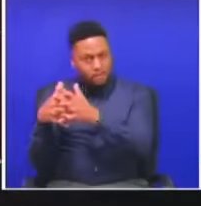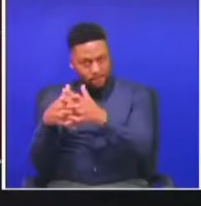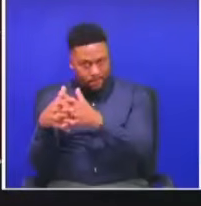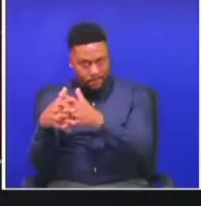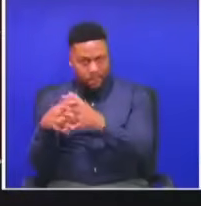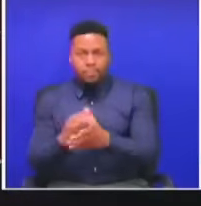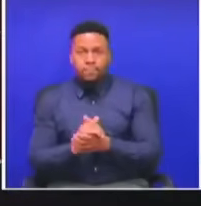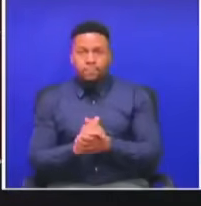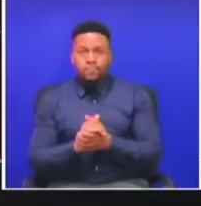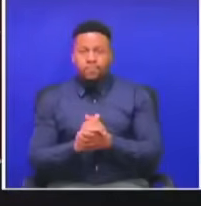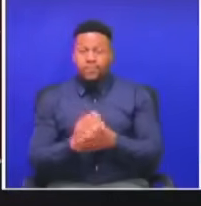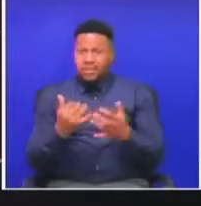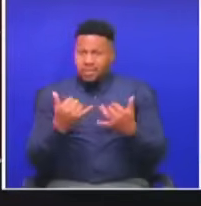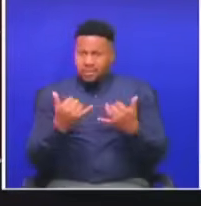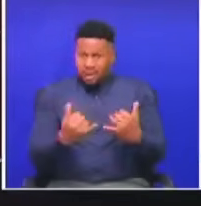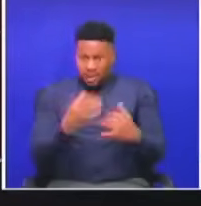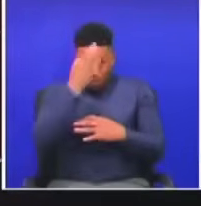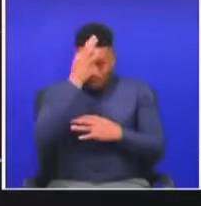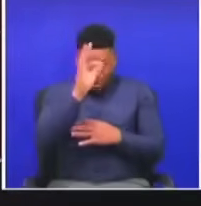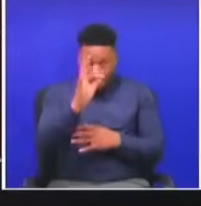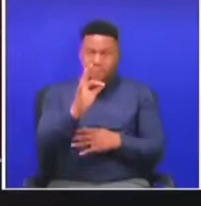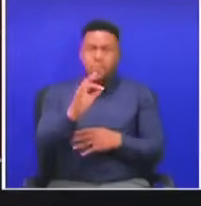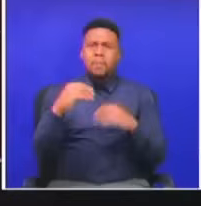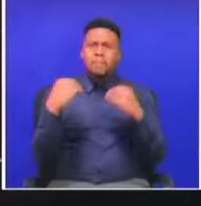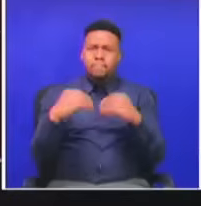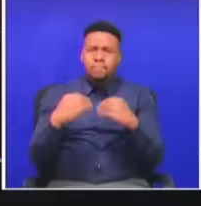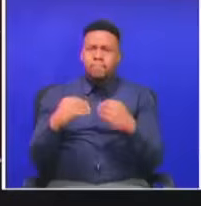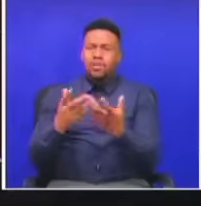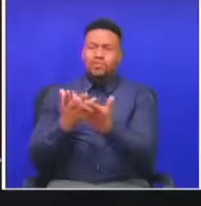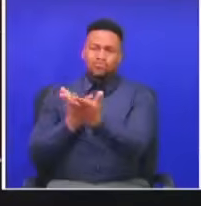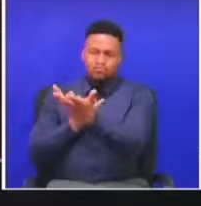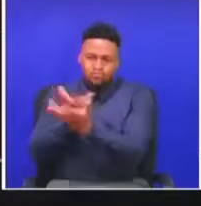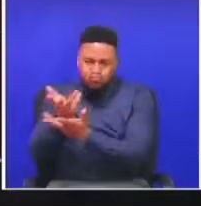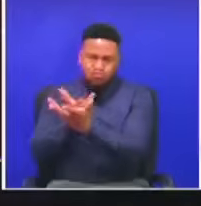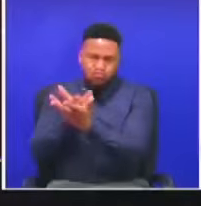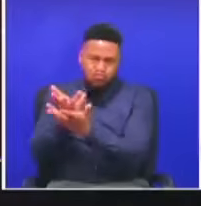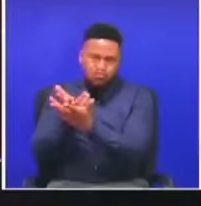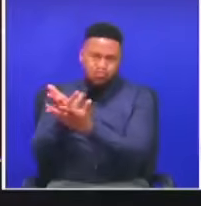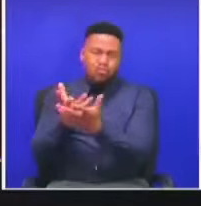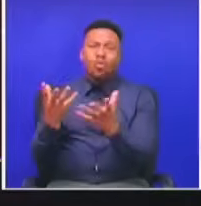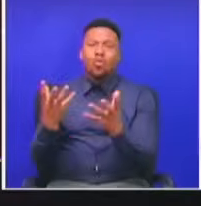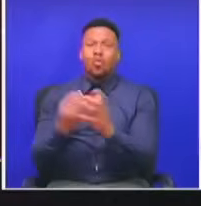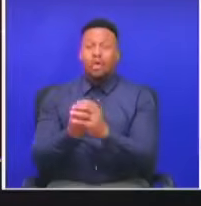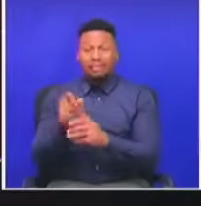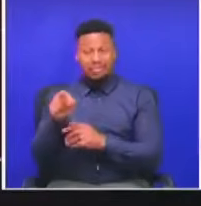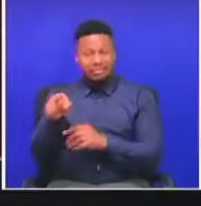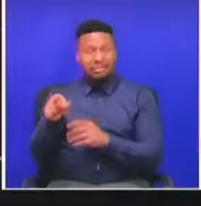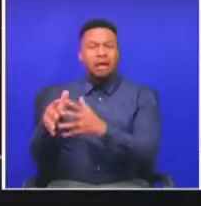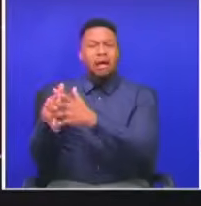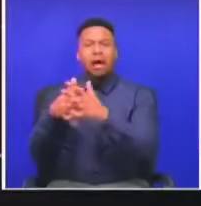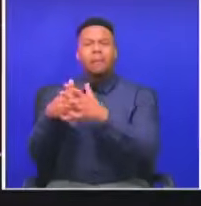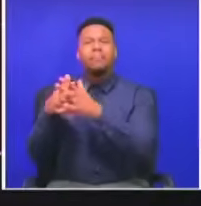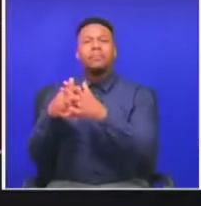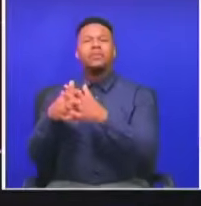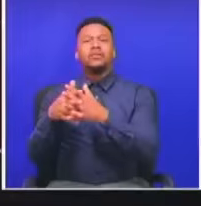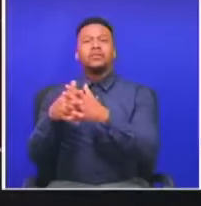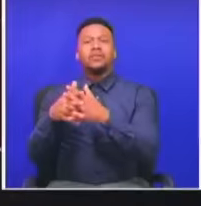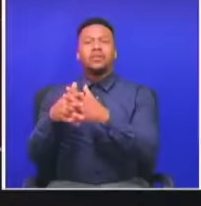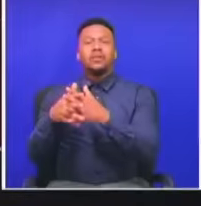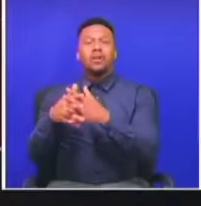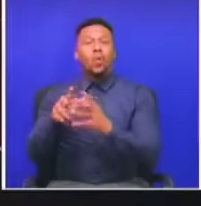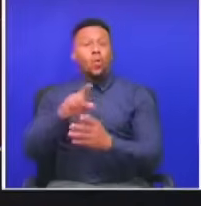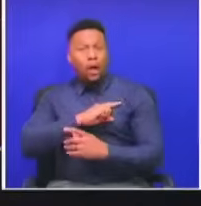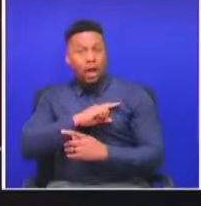in continued engagement with the United States to secure what we would term